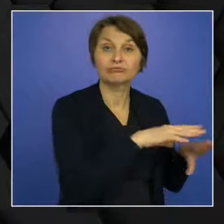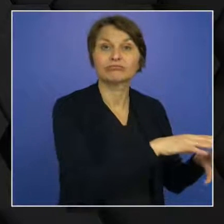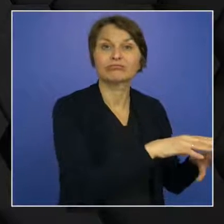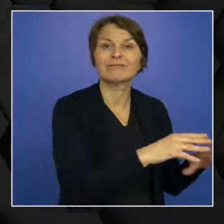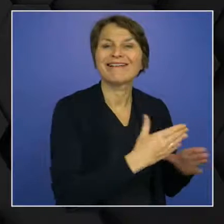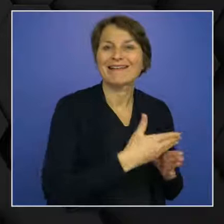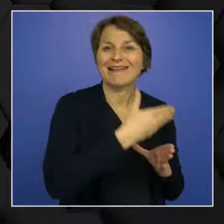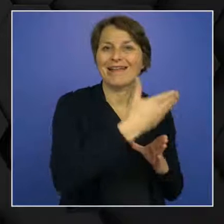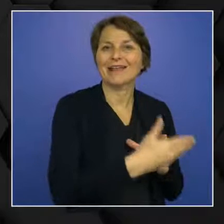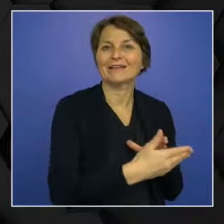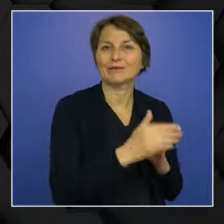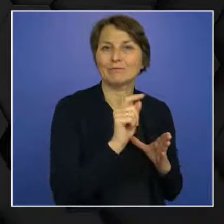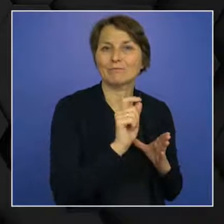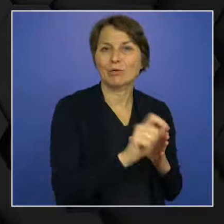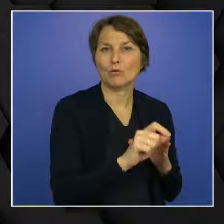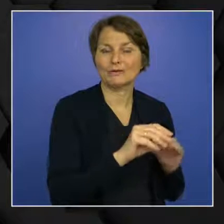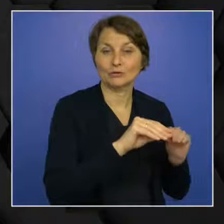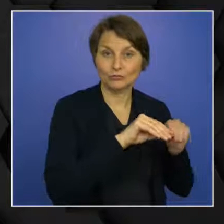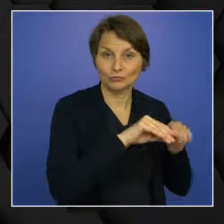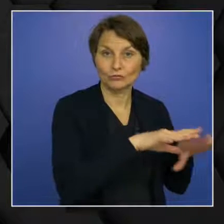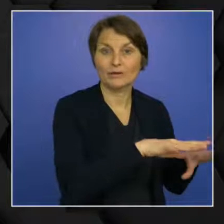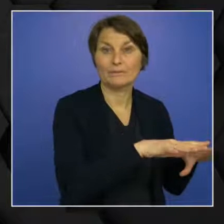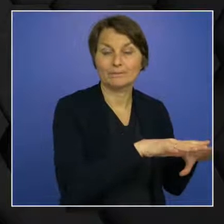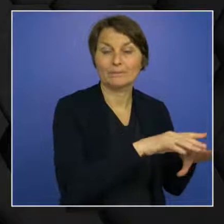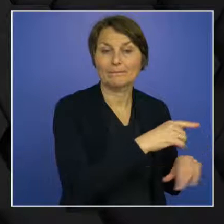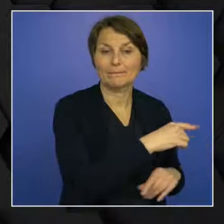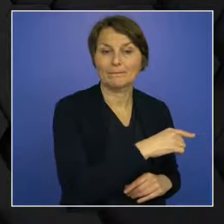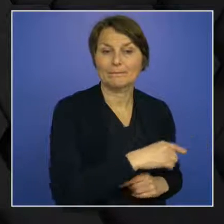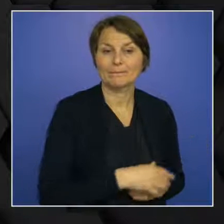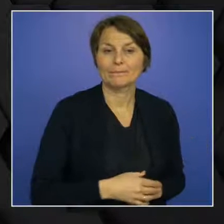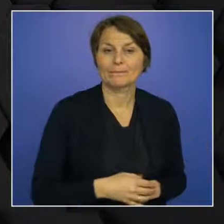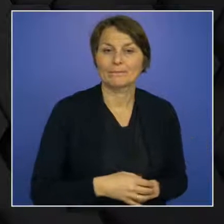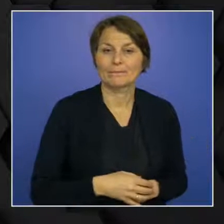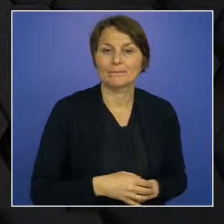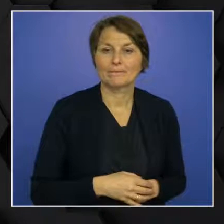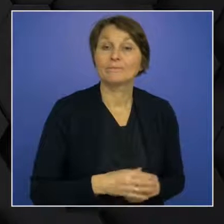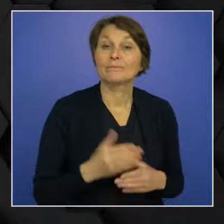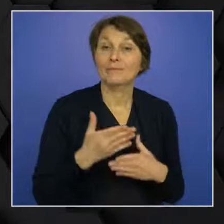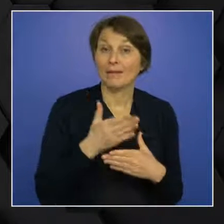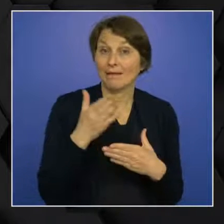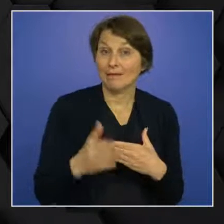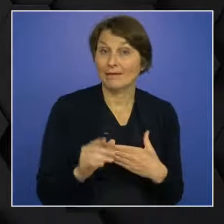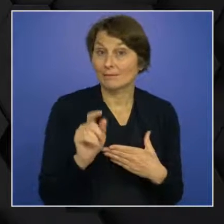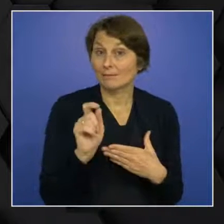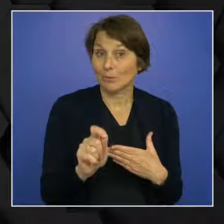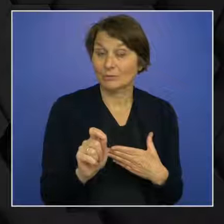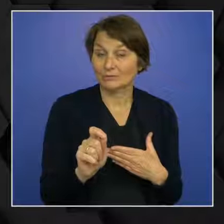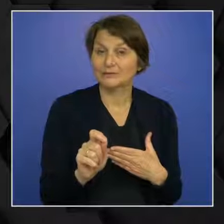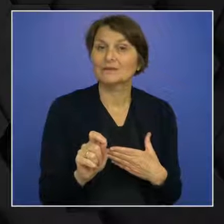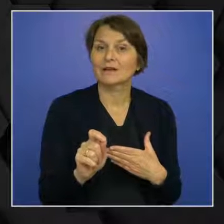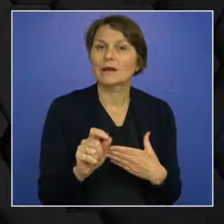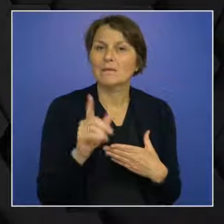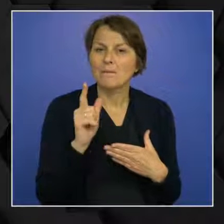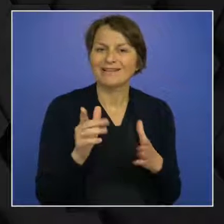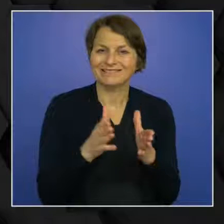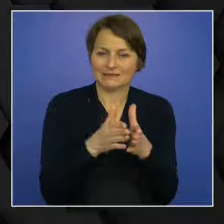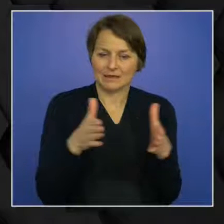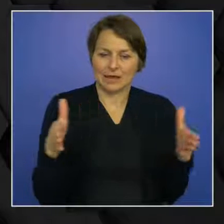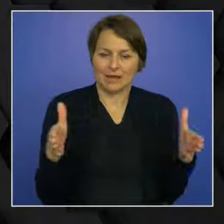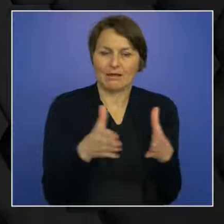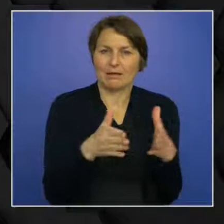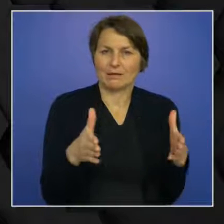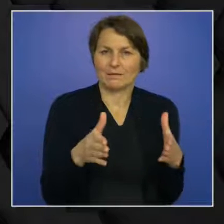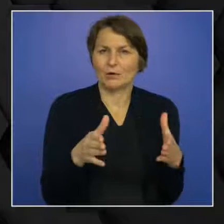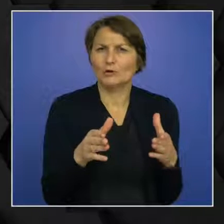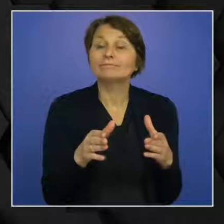backed up, and then it starts streaming to the endpoint. And the endpoint, you have to scale. You have to choose how many people